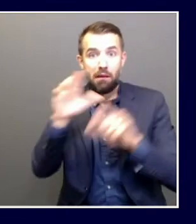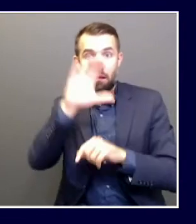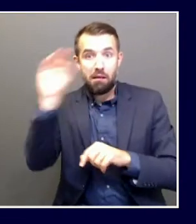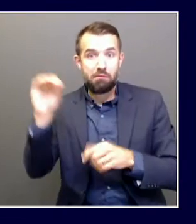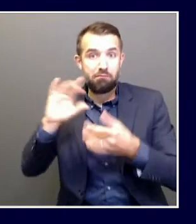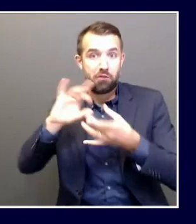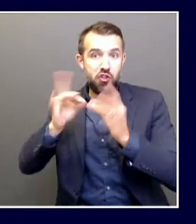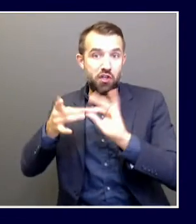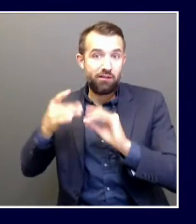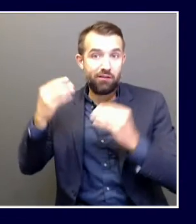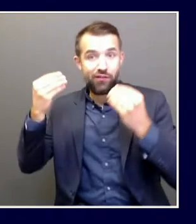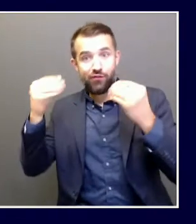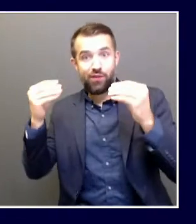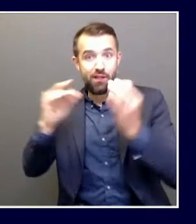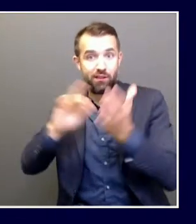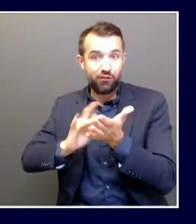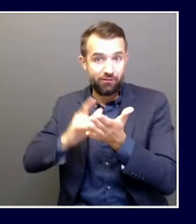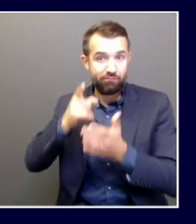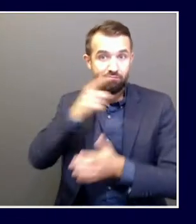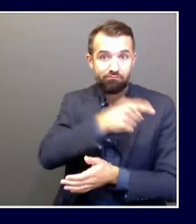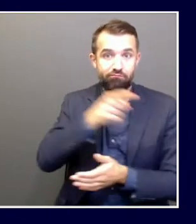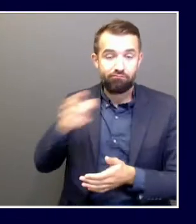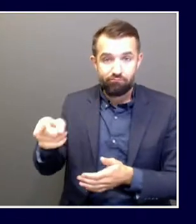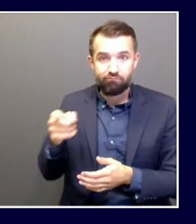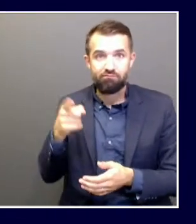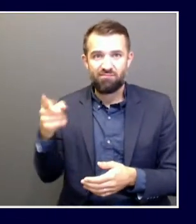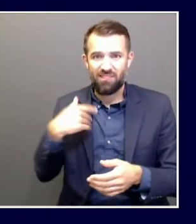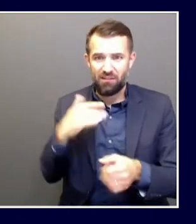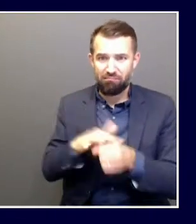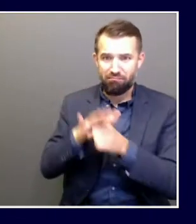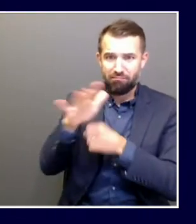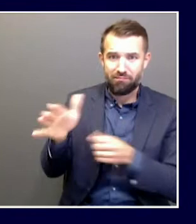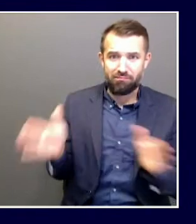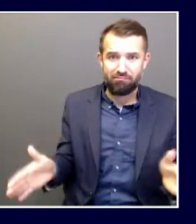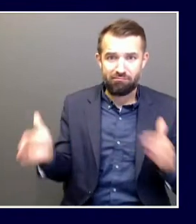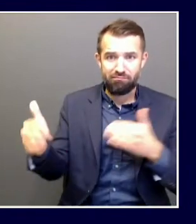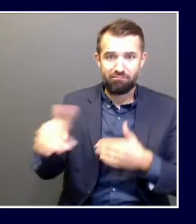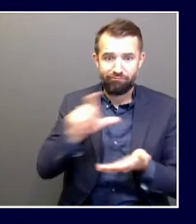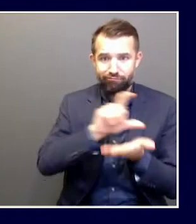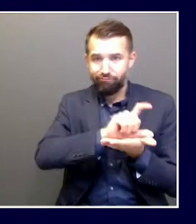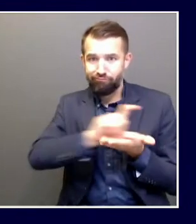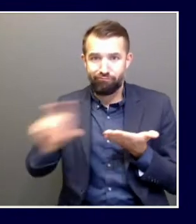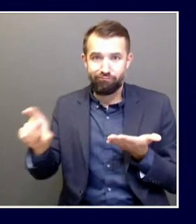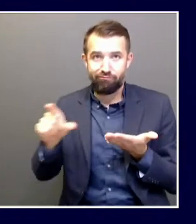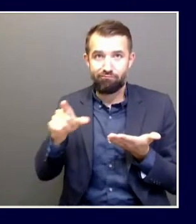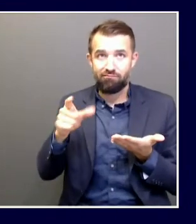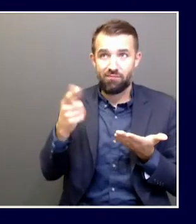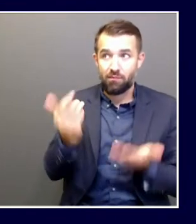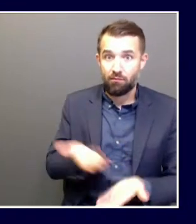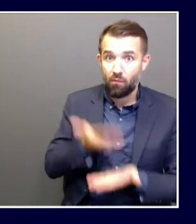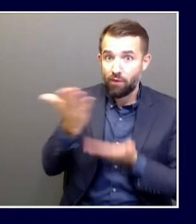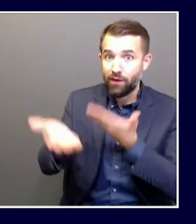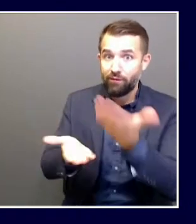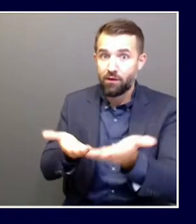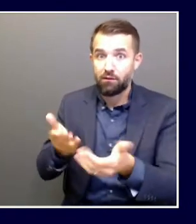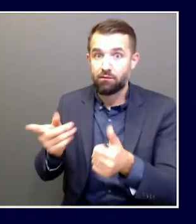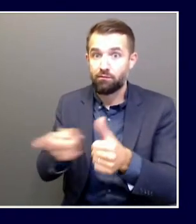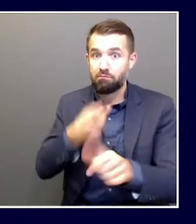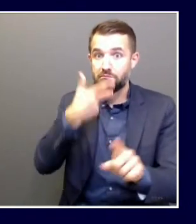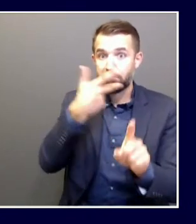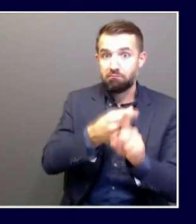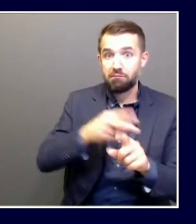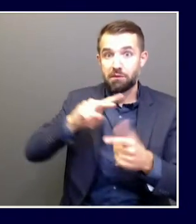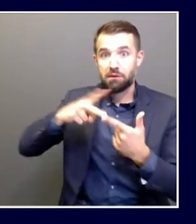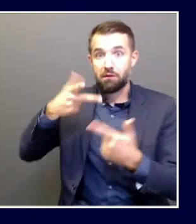need to offer boosters, but also first and second doses. The same on the testing front. Commissioner issued a press release just last week